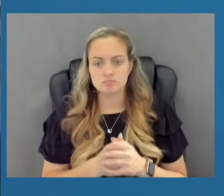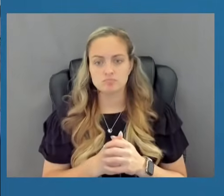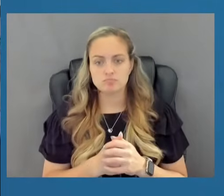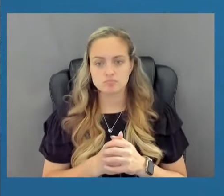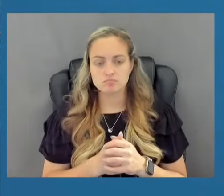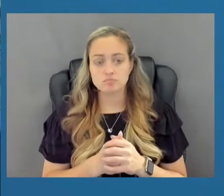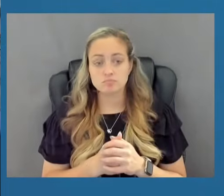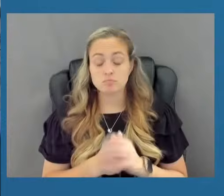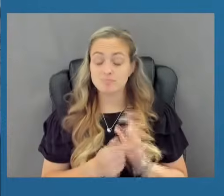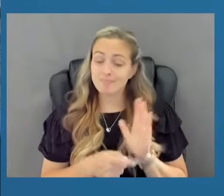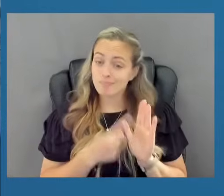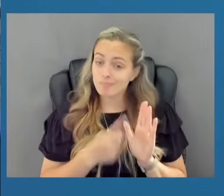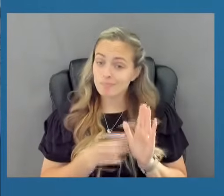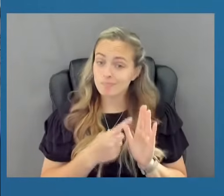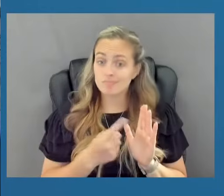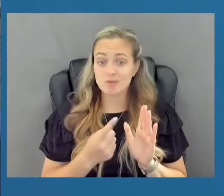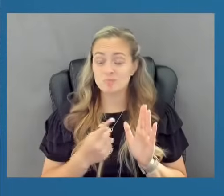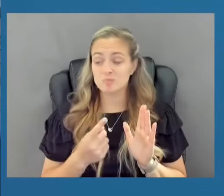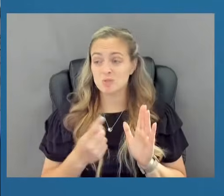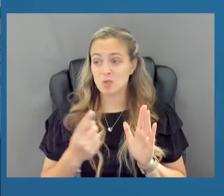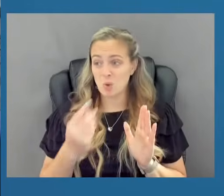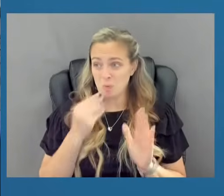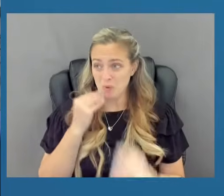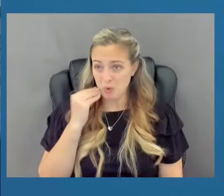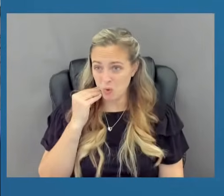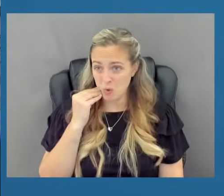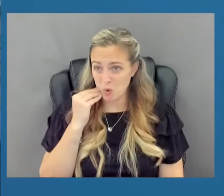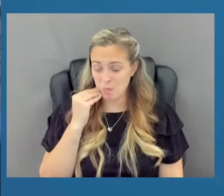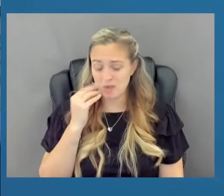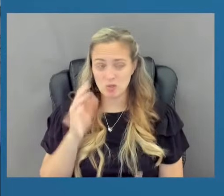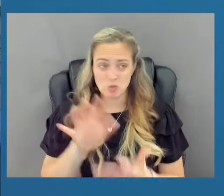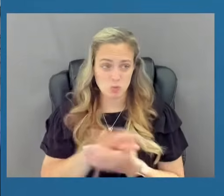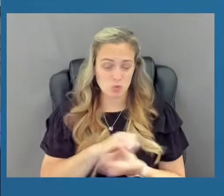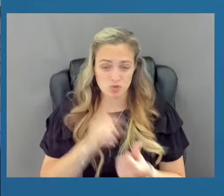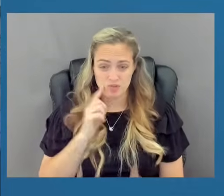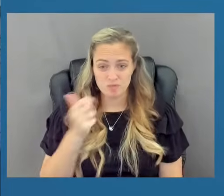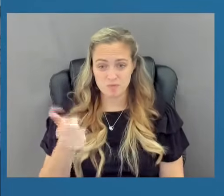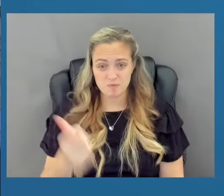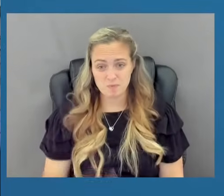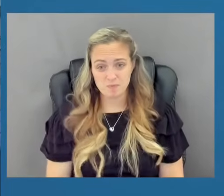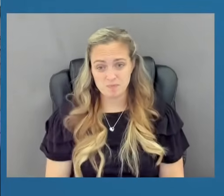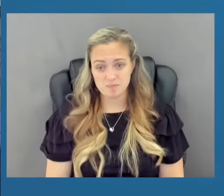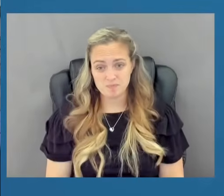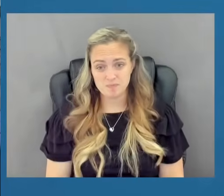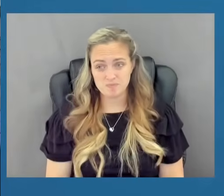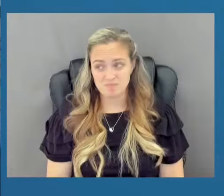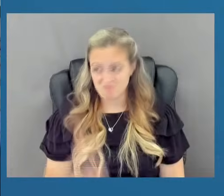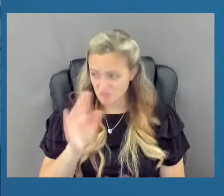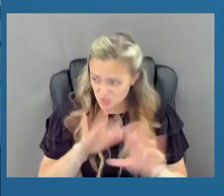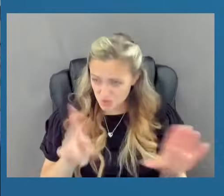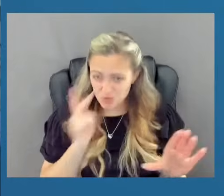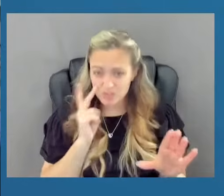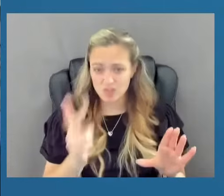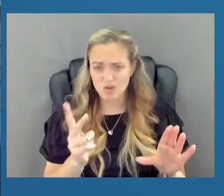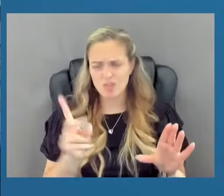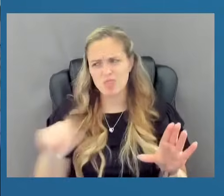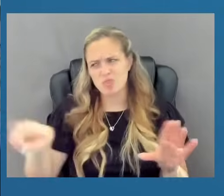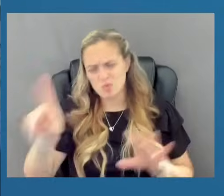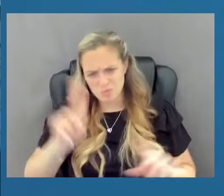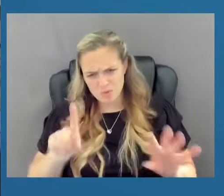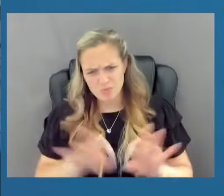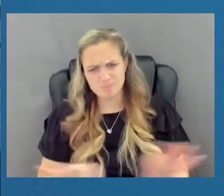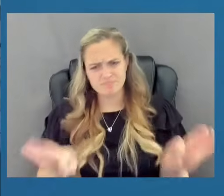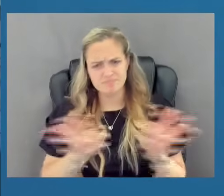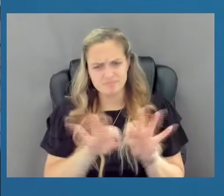and sometimes made their own homes a torture chamber in front of their children. Those people have always mattered to me. And